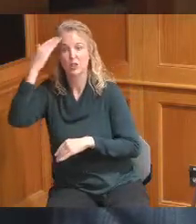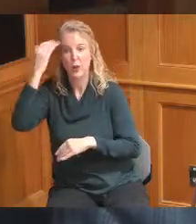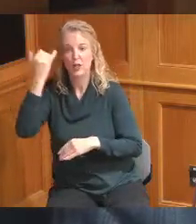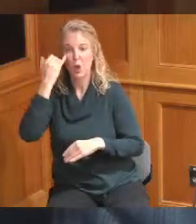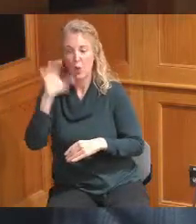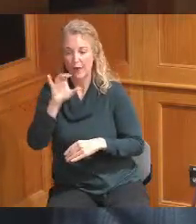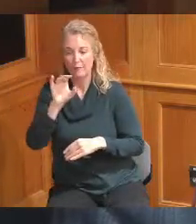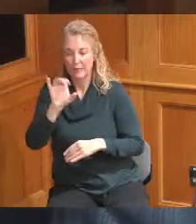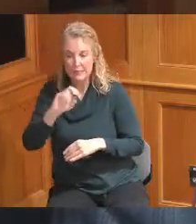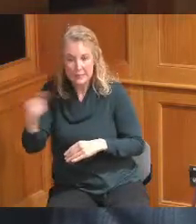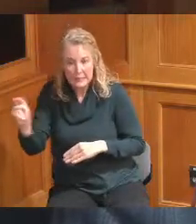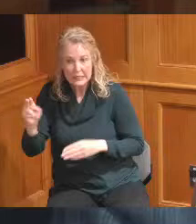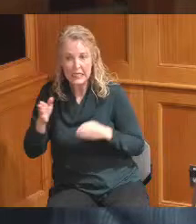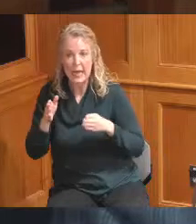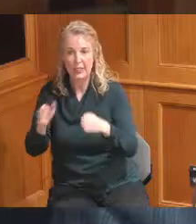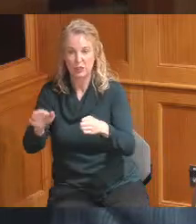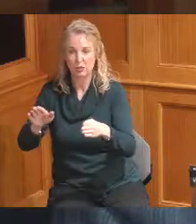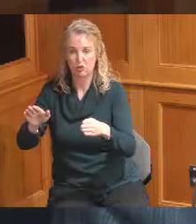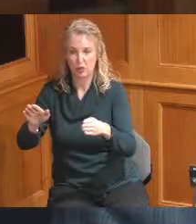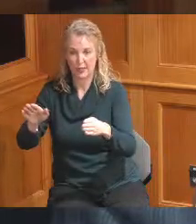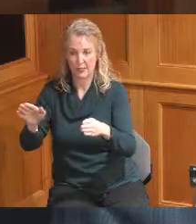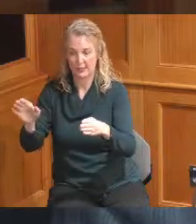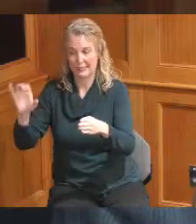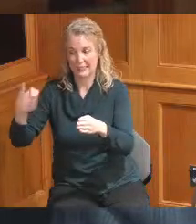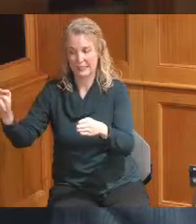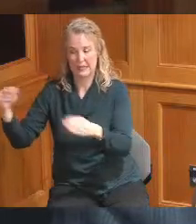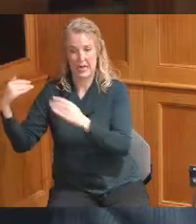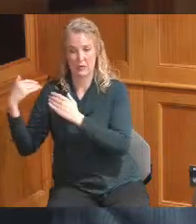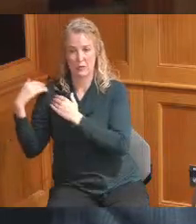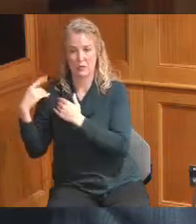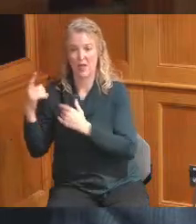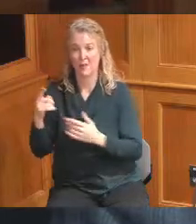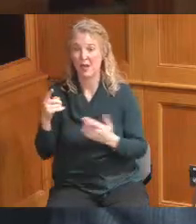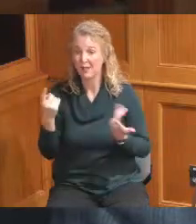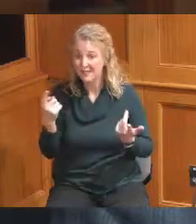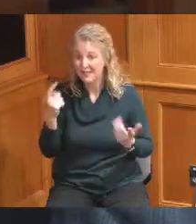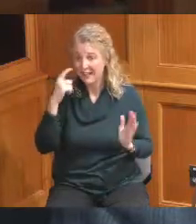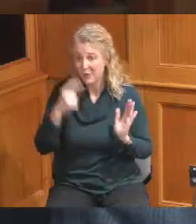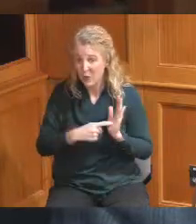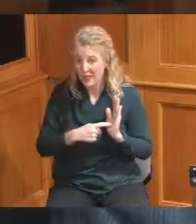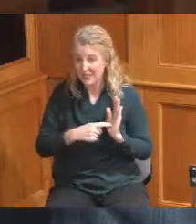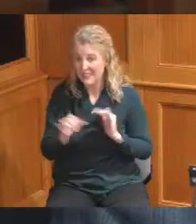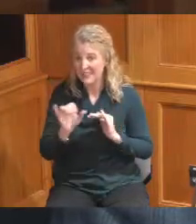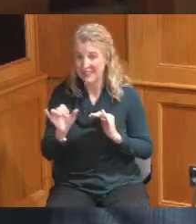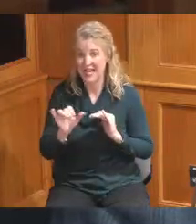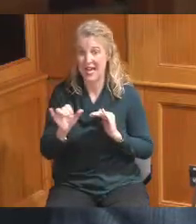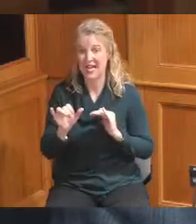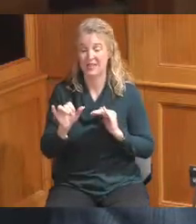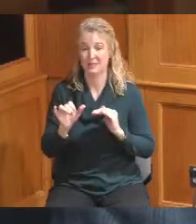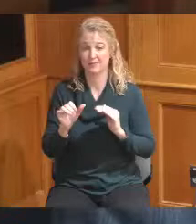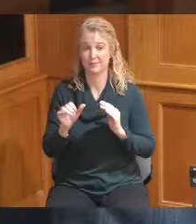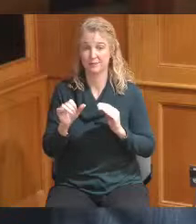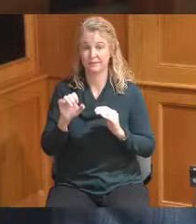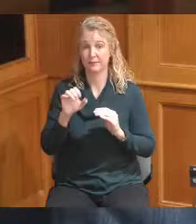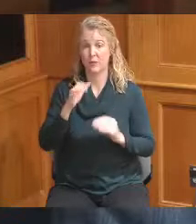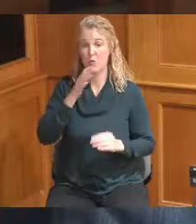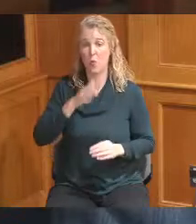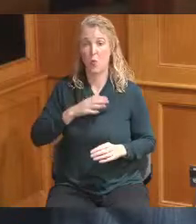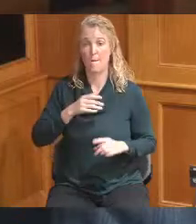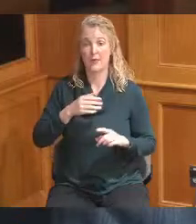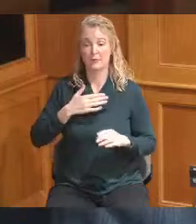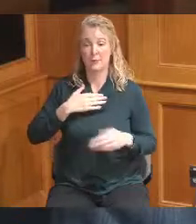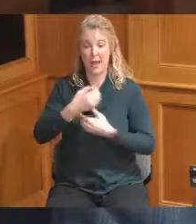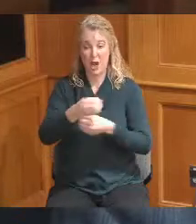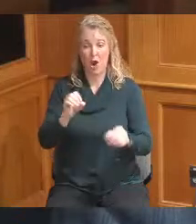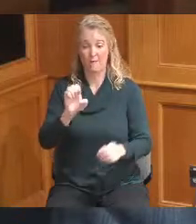street, City Hall would be responsible. But even Erica, my office, she was getting on